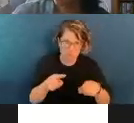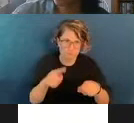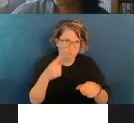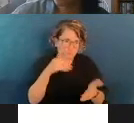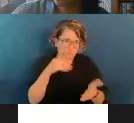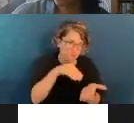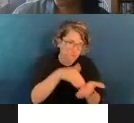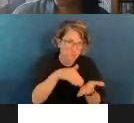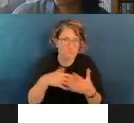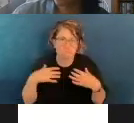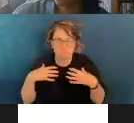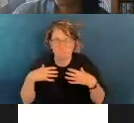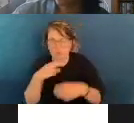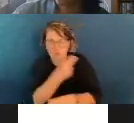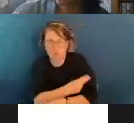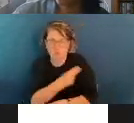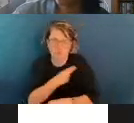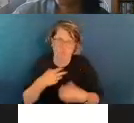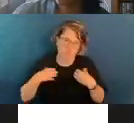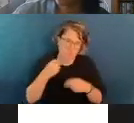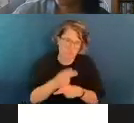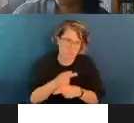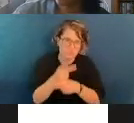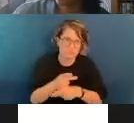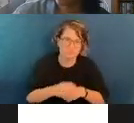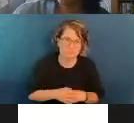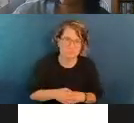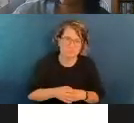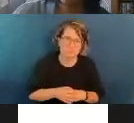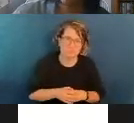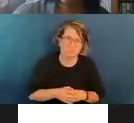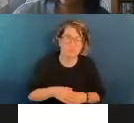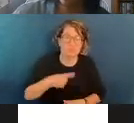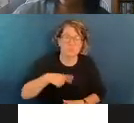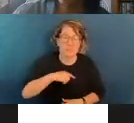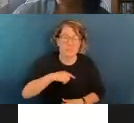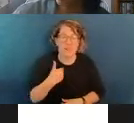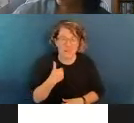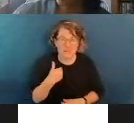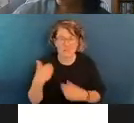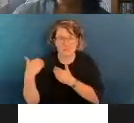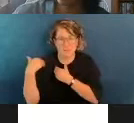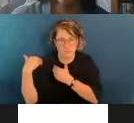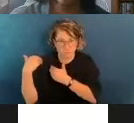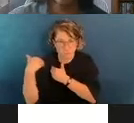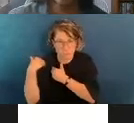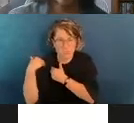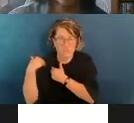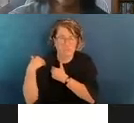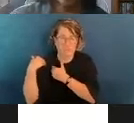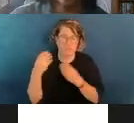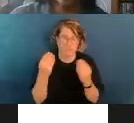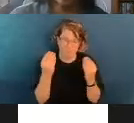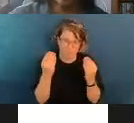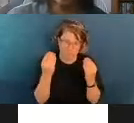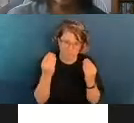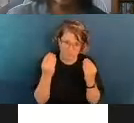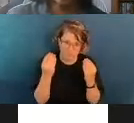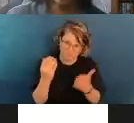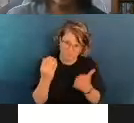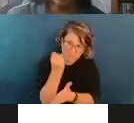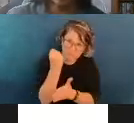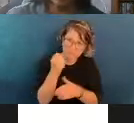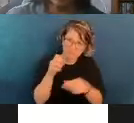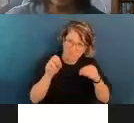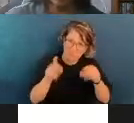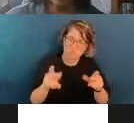service providers, we have an opportunity and a responsibility to provide the best quality care possible to